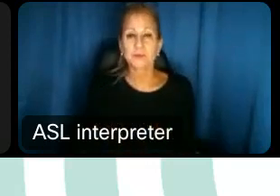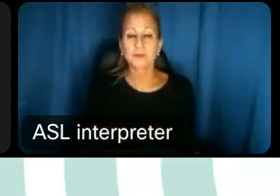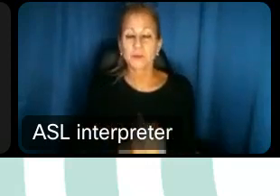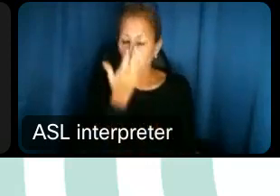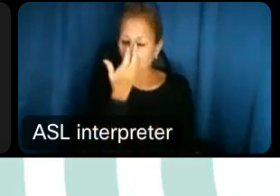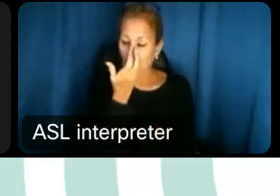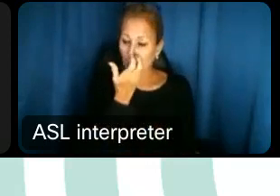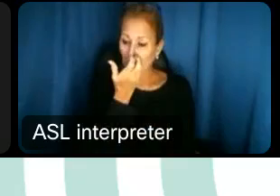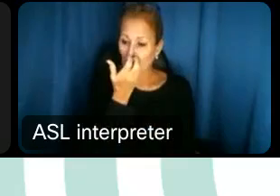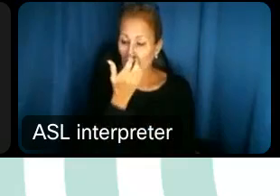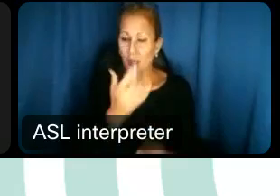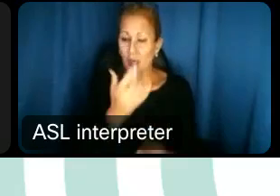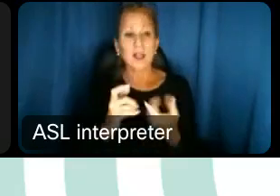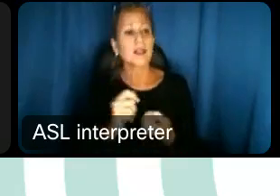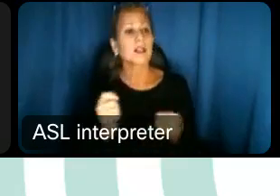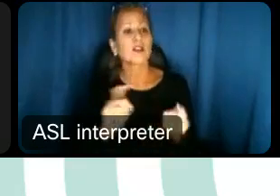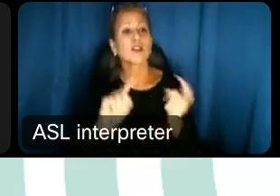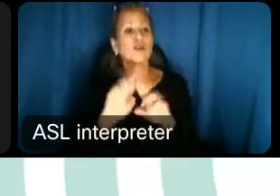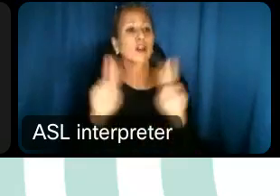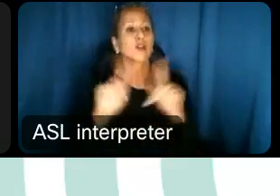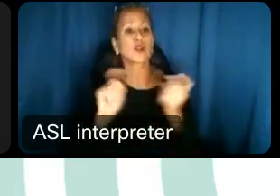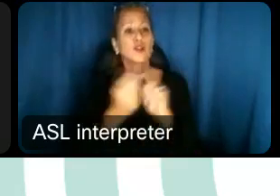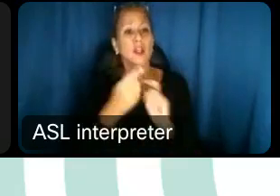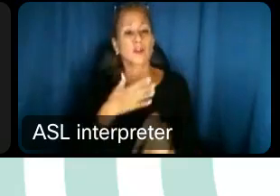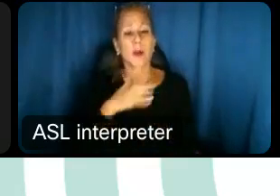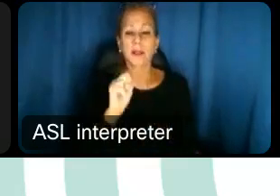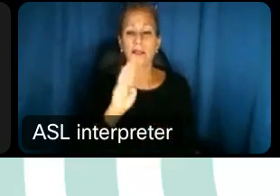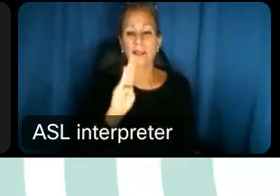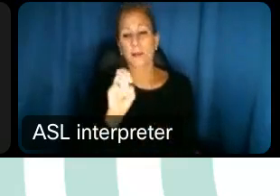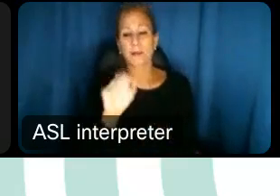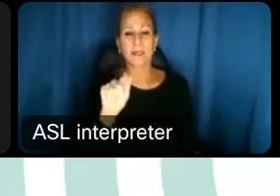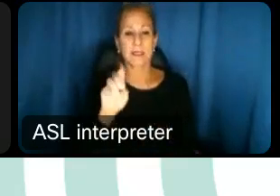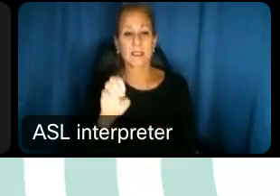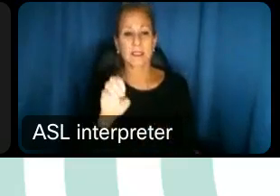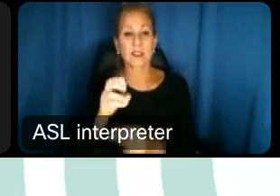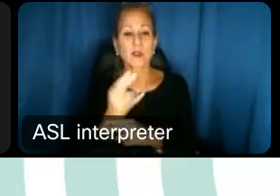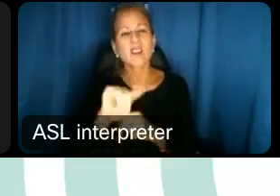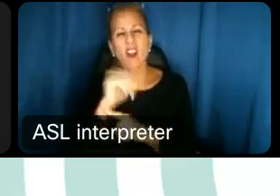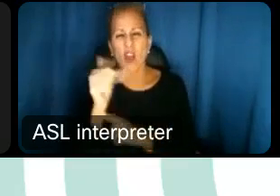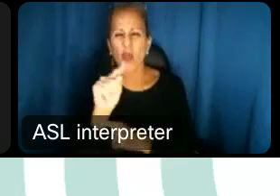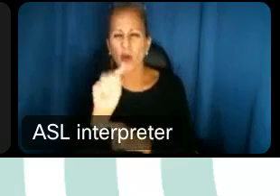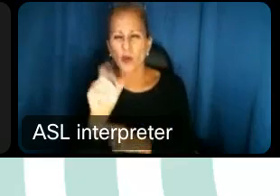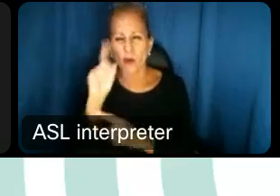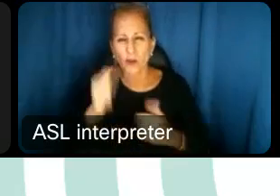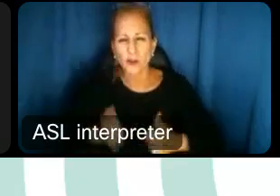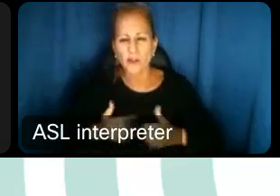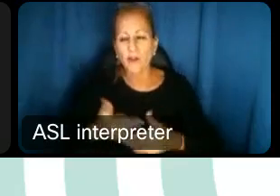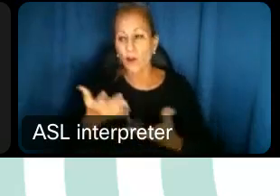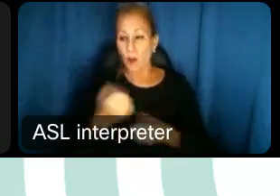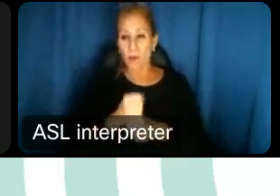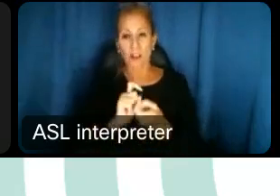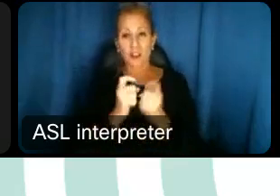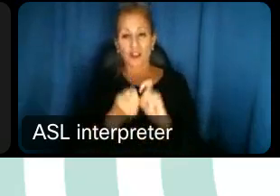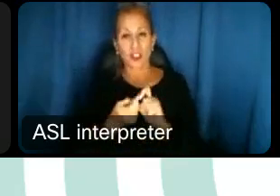Getting ready to change my substance use is another reflection tool for survivors. who want to make a change to